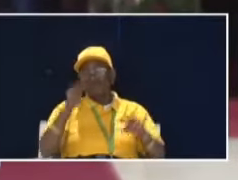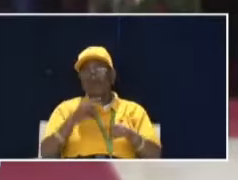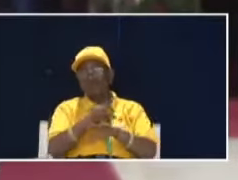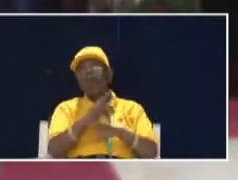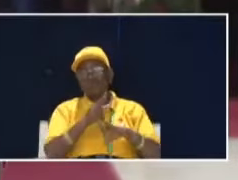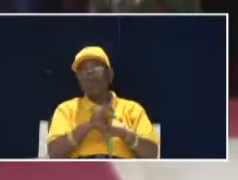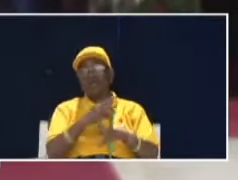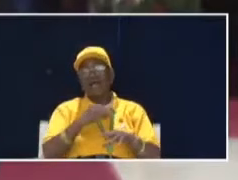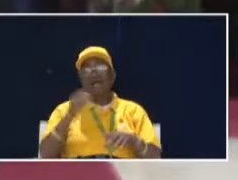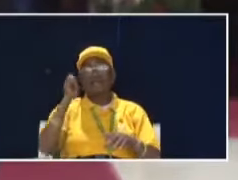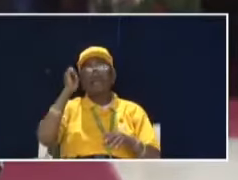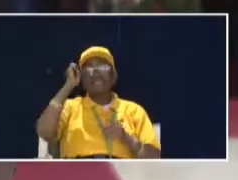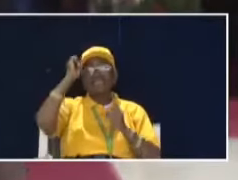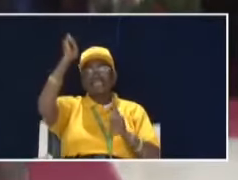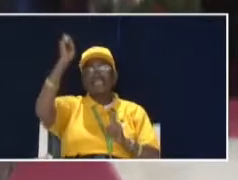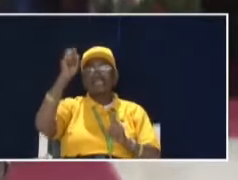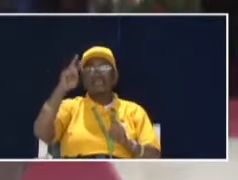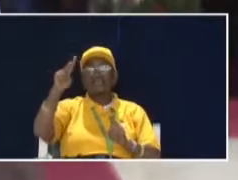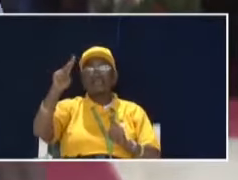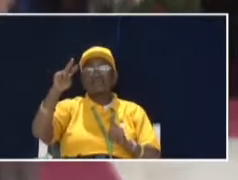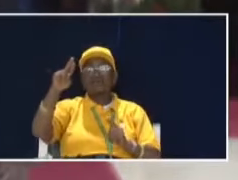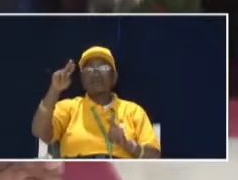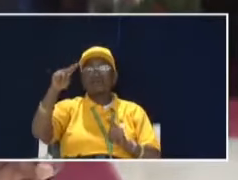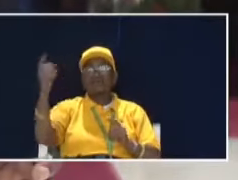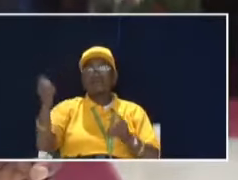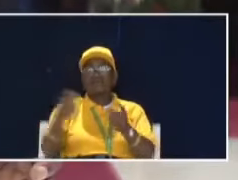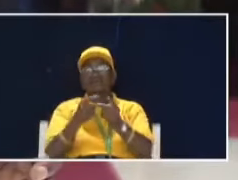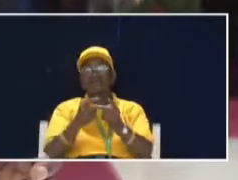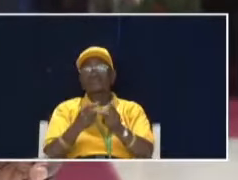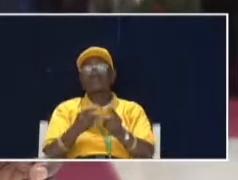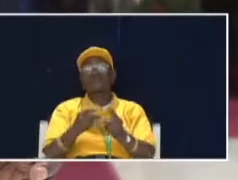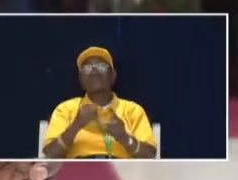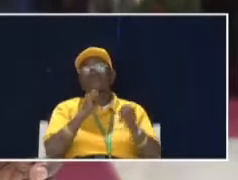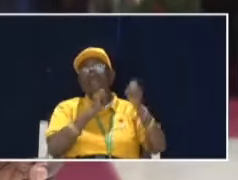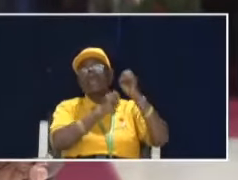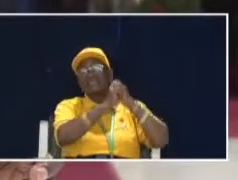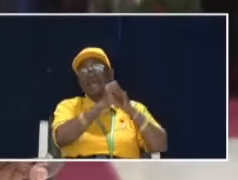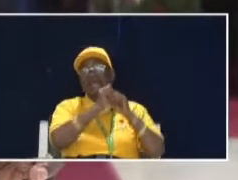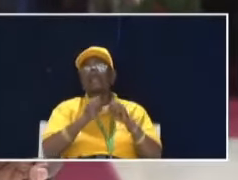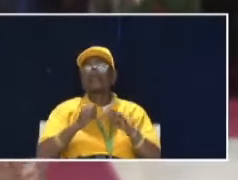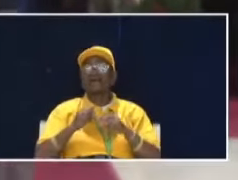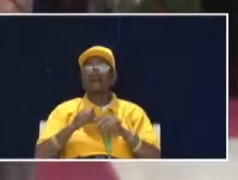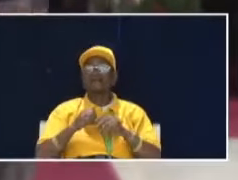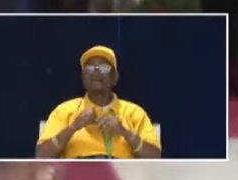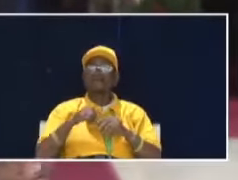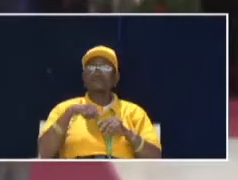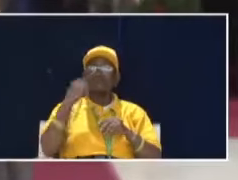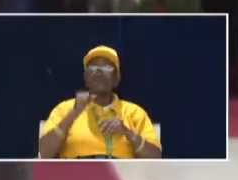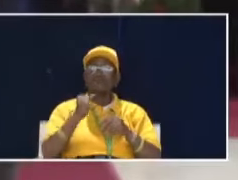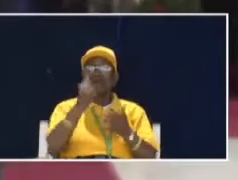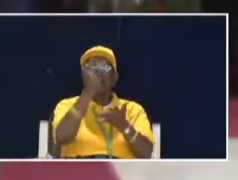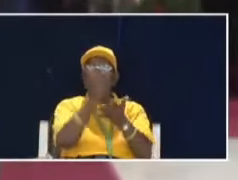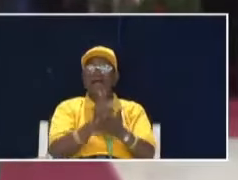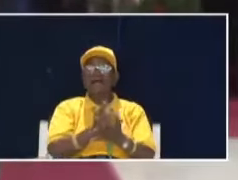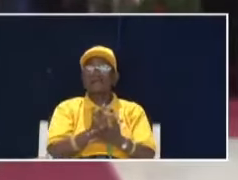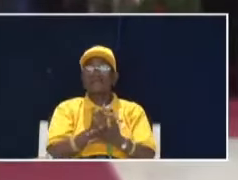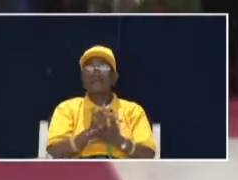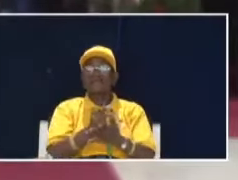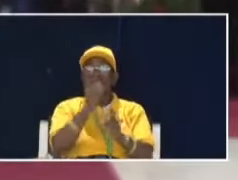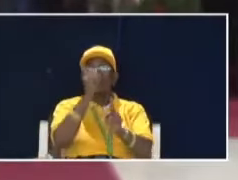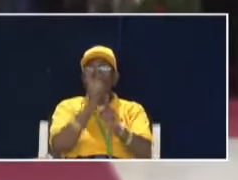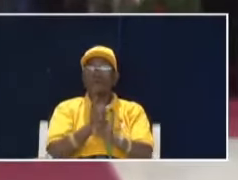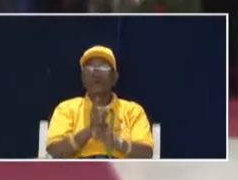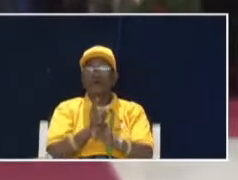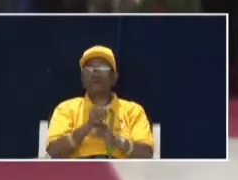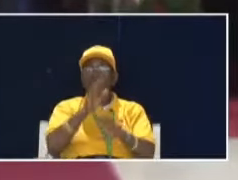and he repositioned Elijah, who arrived just on time to see